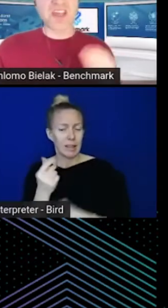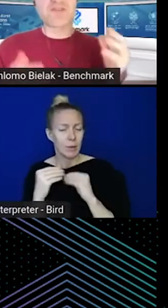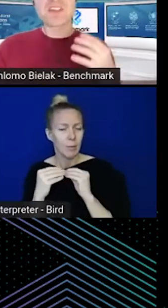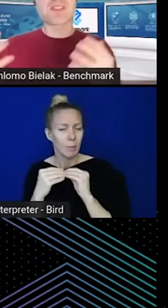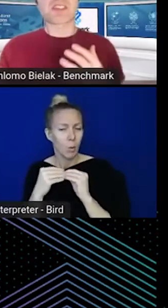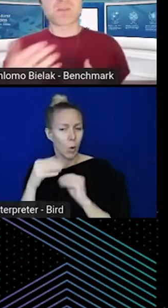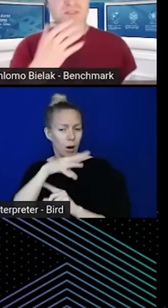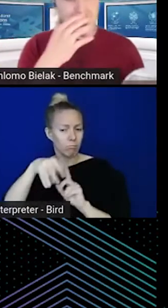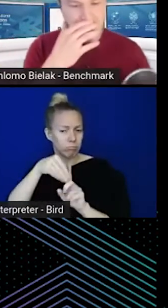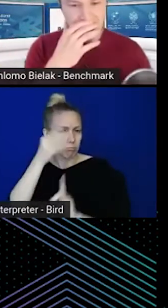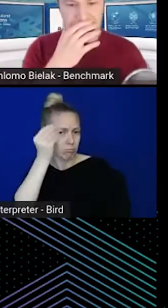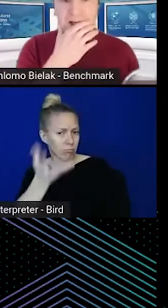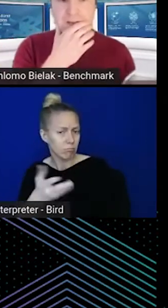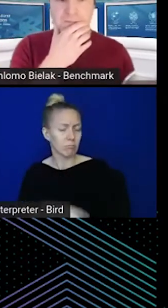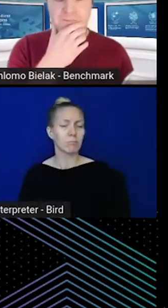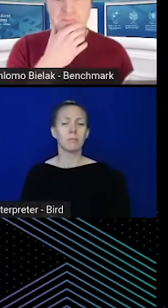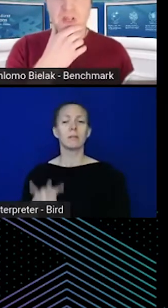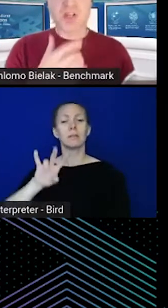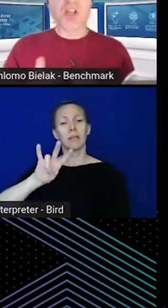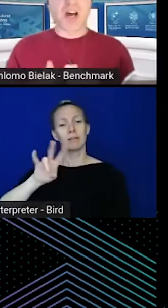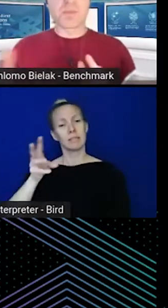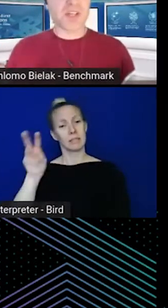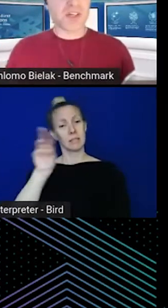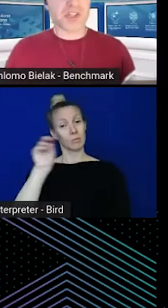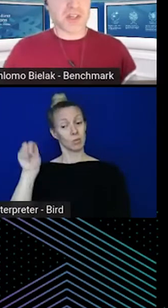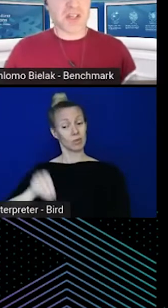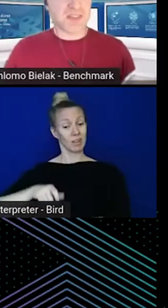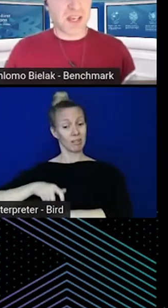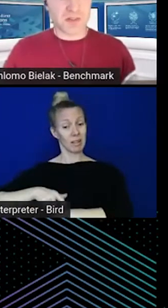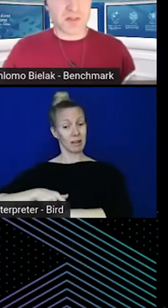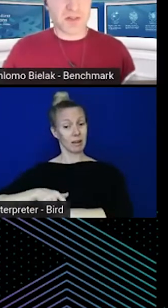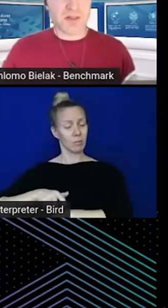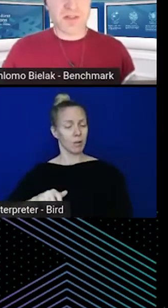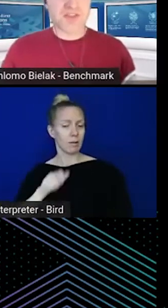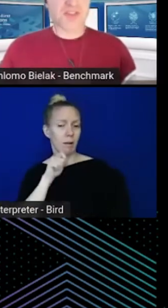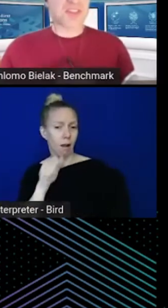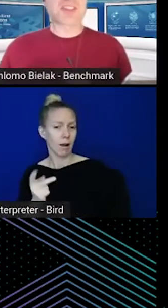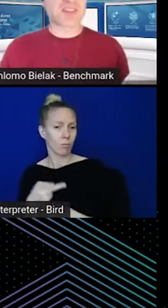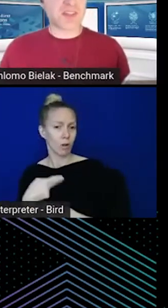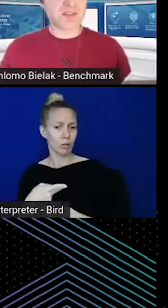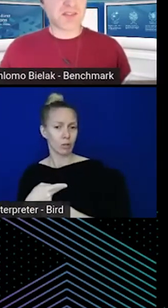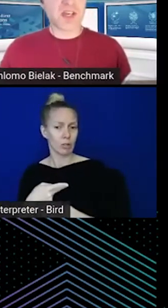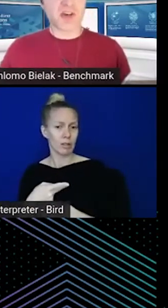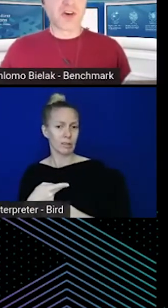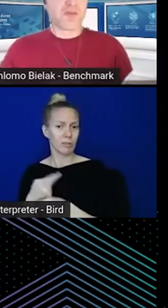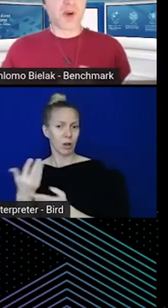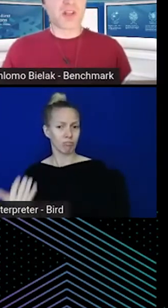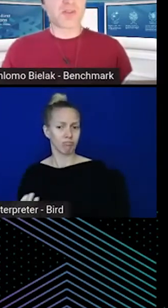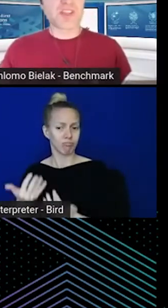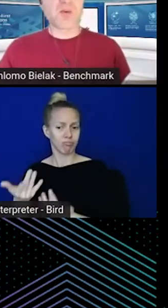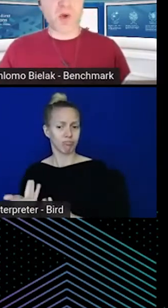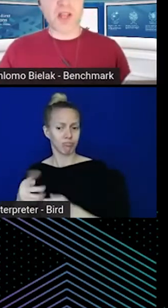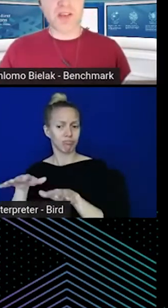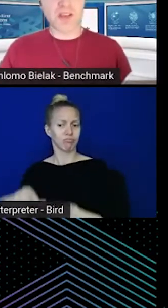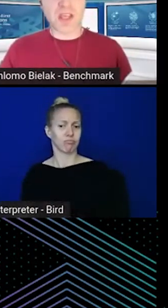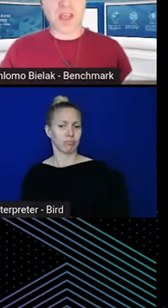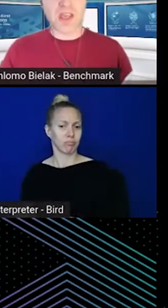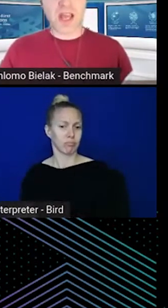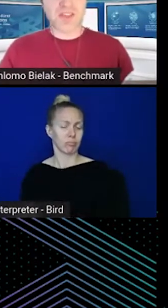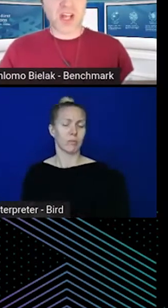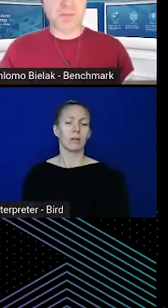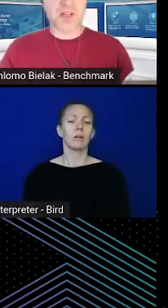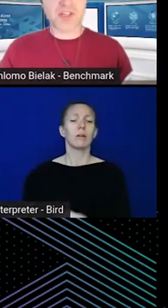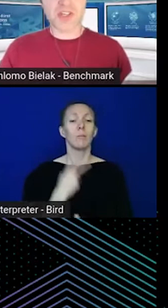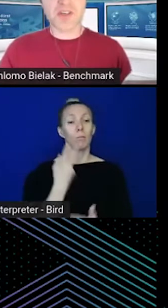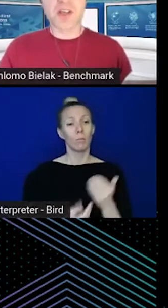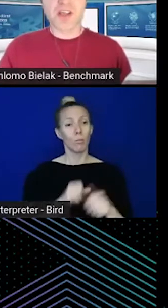it. Is 76% of the time, non-production is idle. These are statistics. Of workloads that run